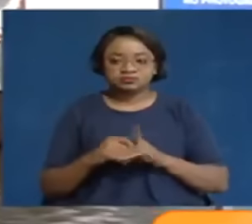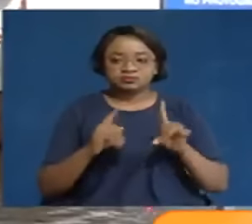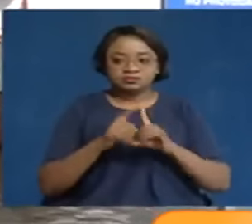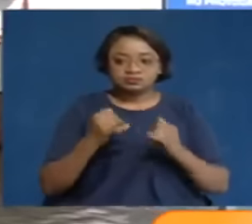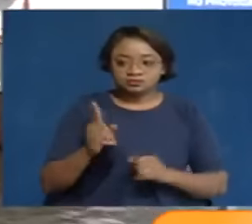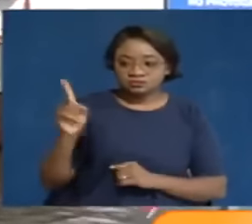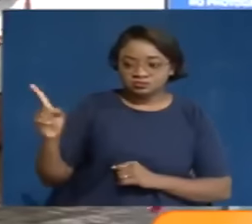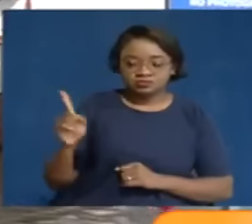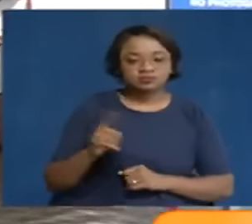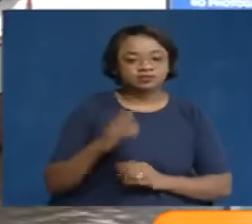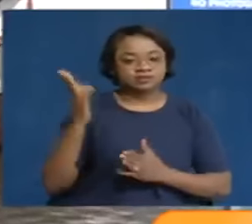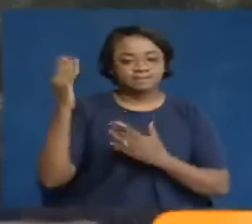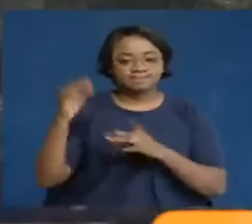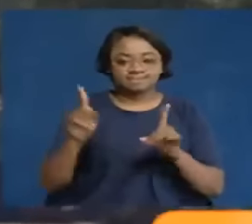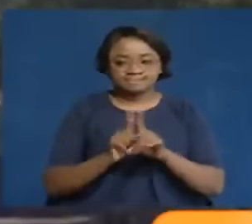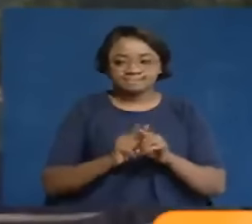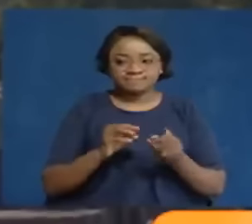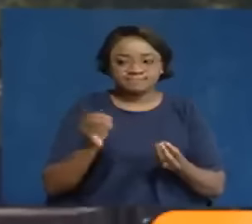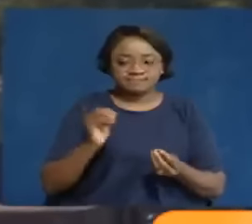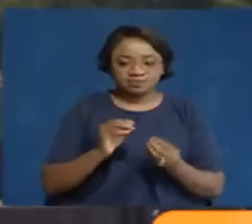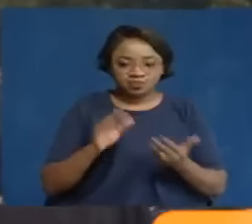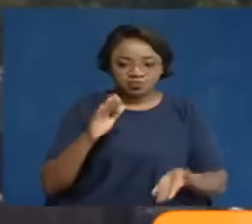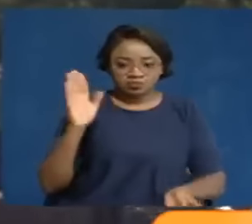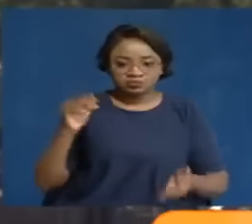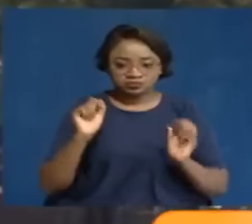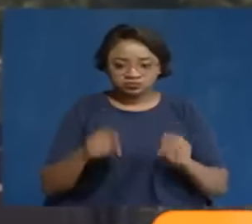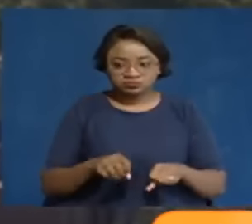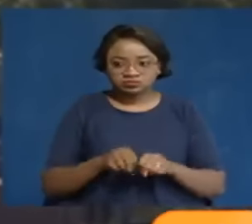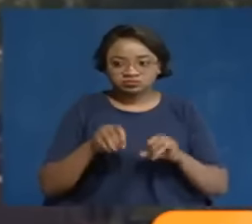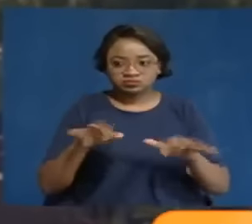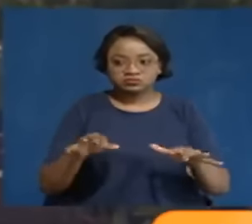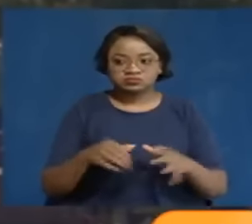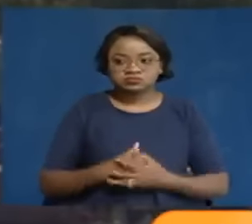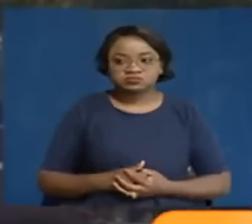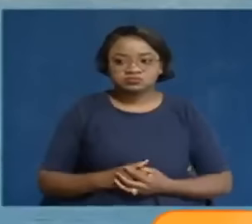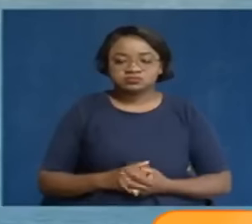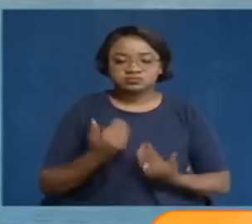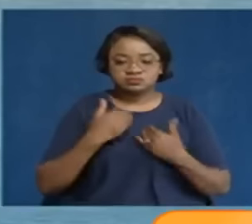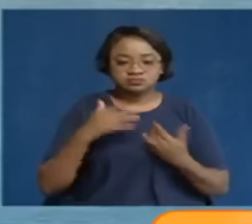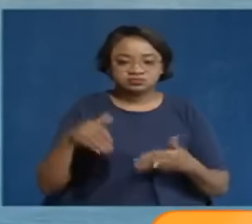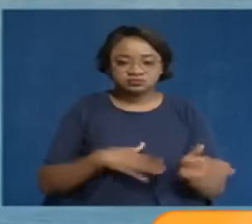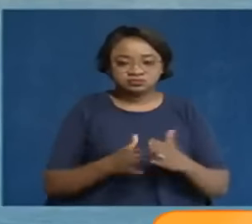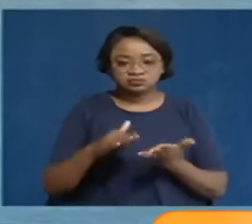is expected to increase the port's prospects even further and offer more employment